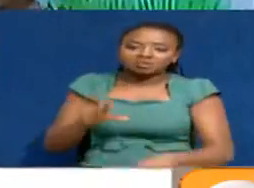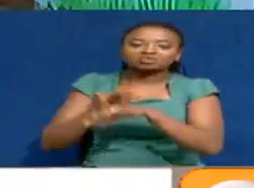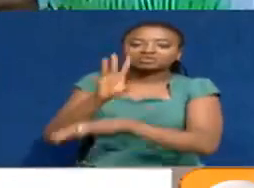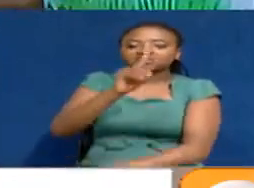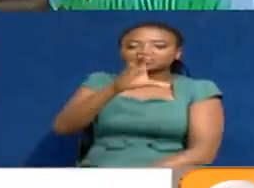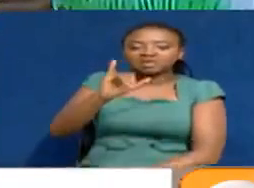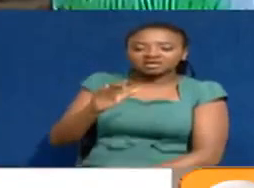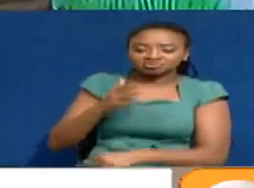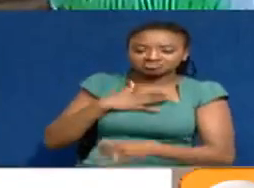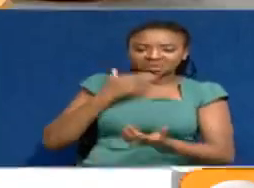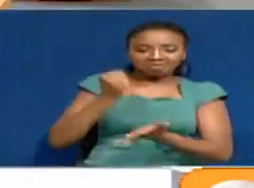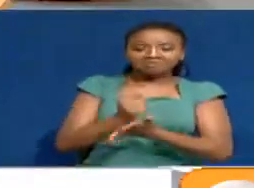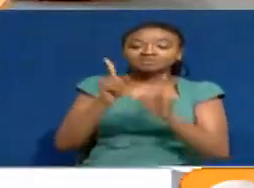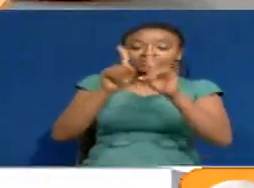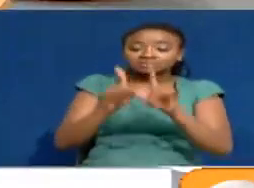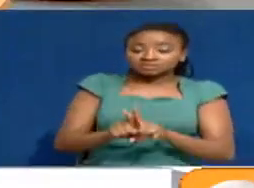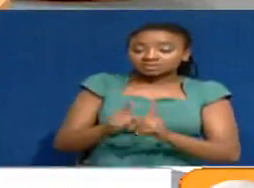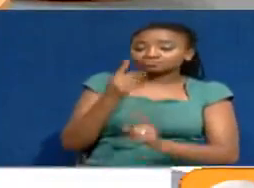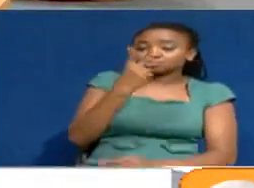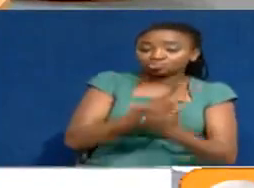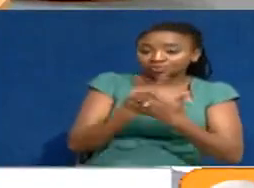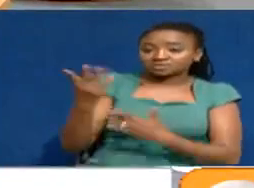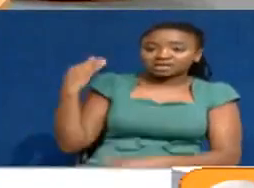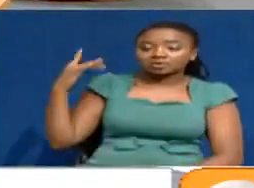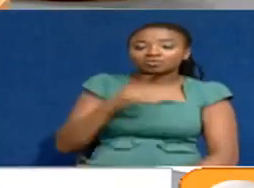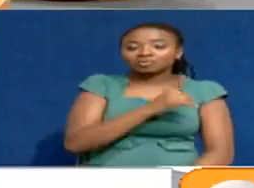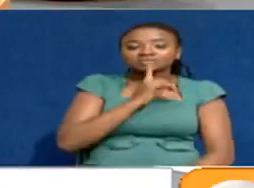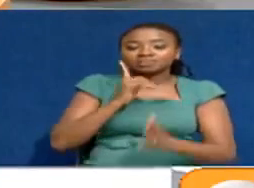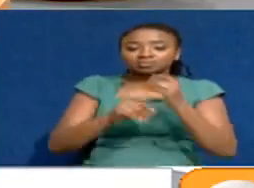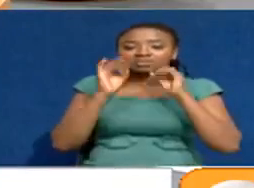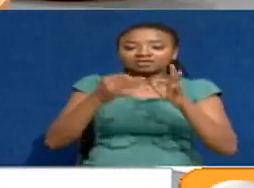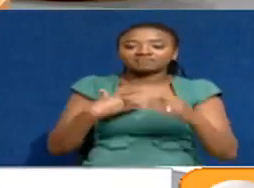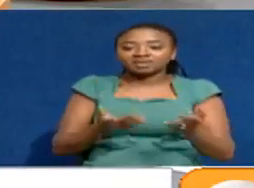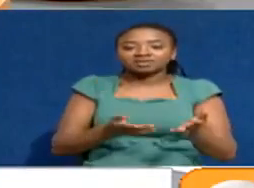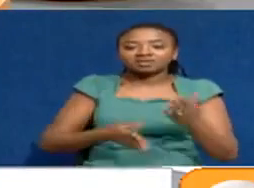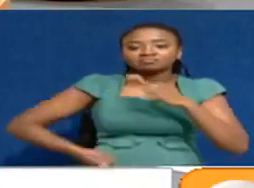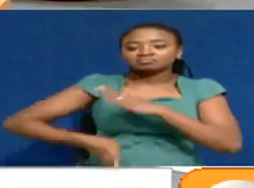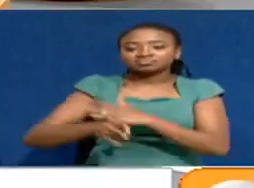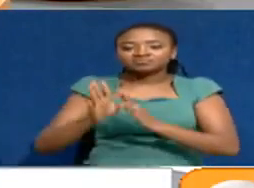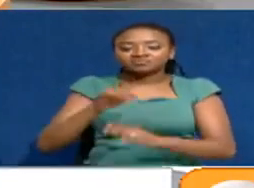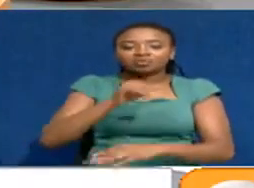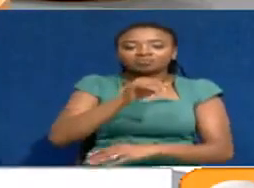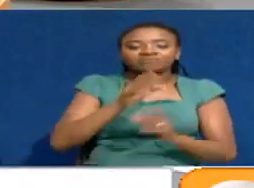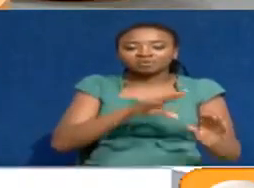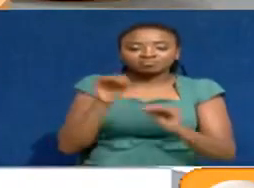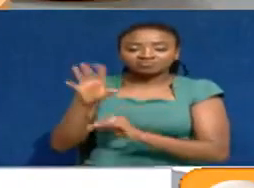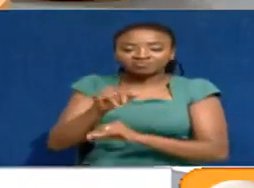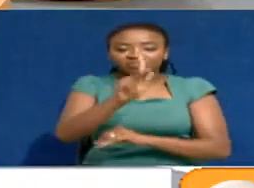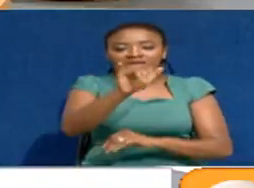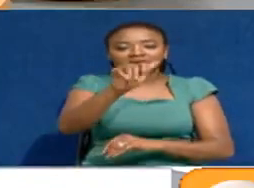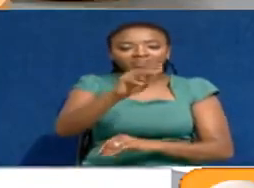have this. Even 2 weeks ago, I was threatened that if I don't get out of Kiambaa, I will be arrested and taken to court. I told them I'm ready.